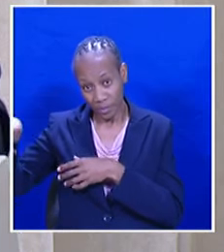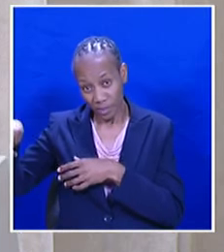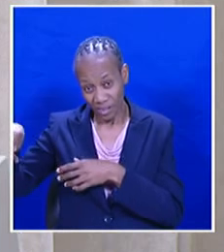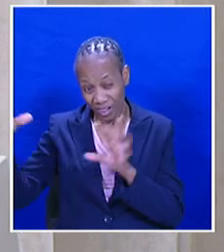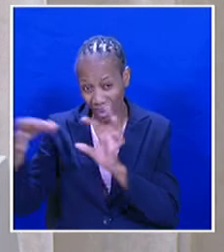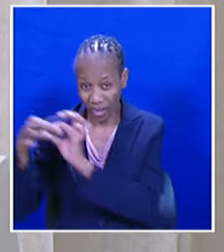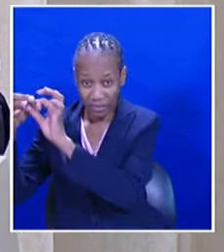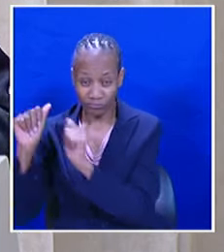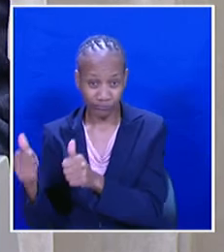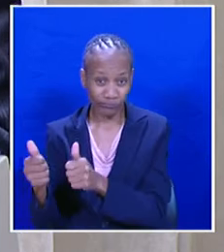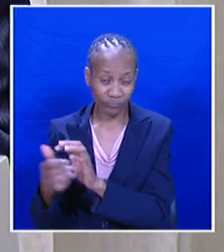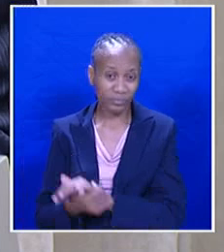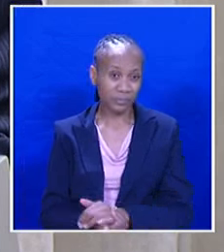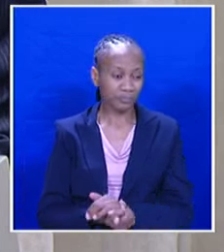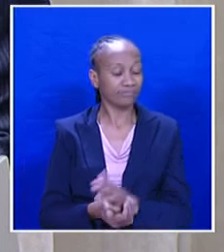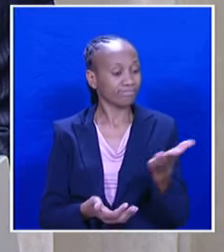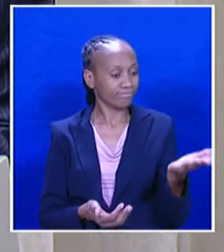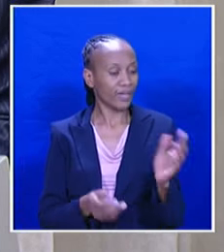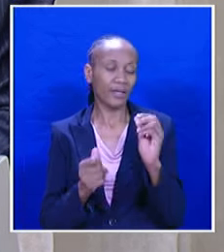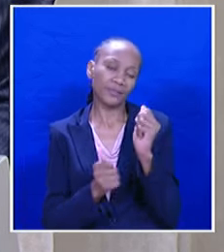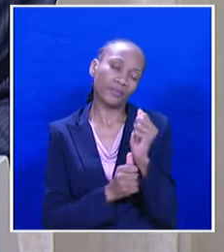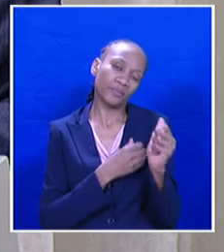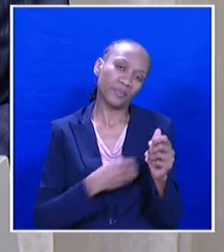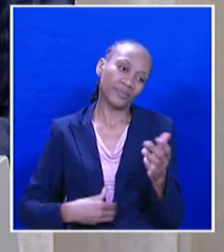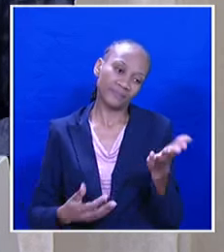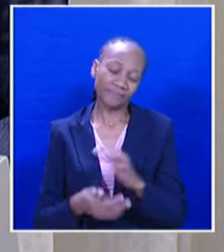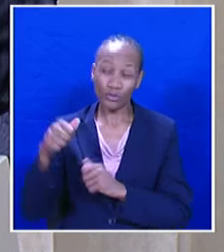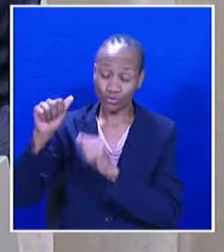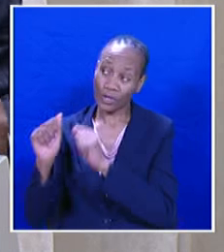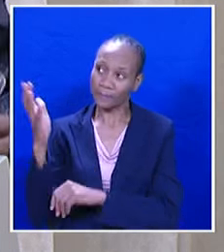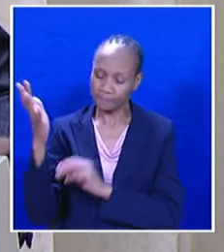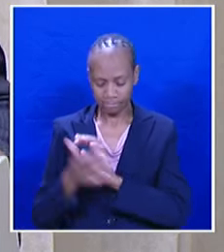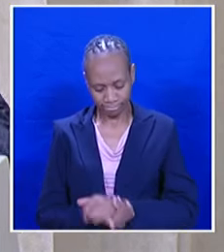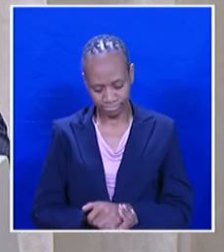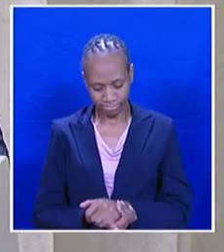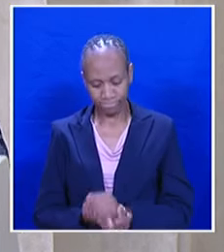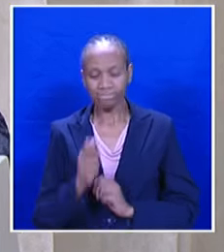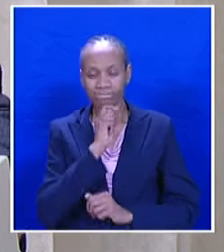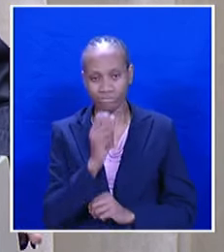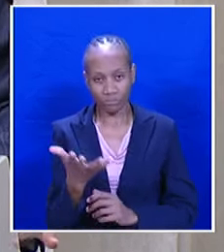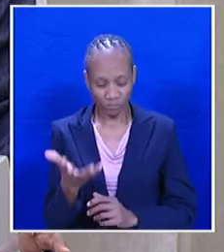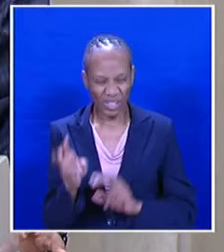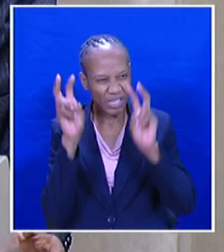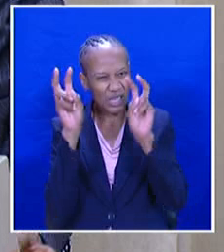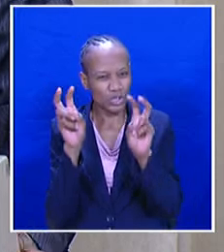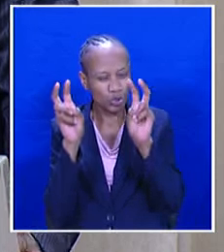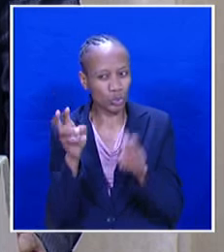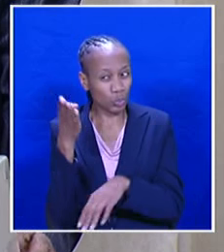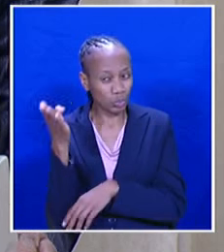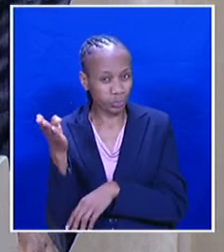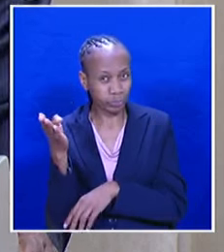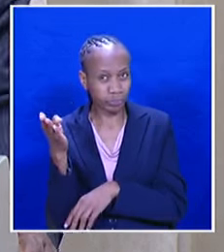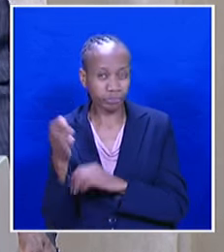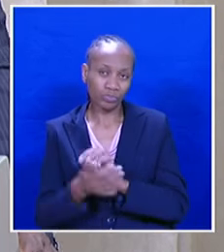The Deputy President. Chairperson, clearly the issue of the being able to